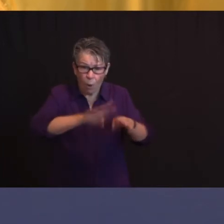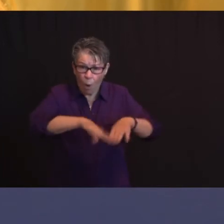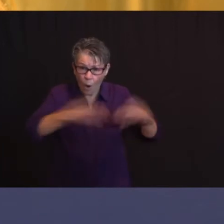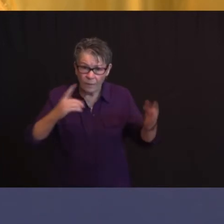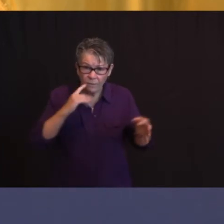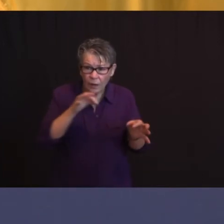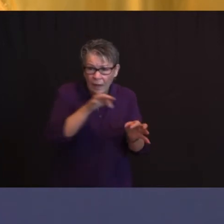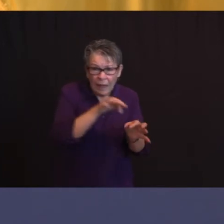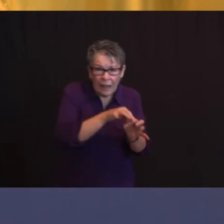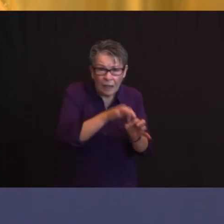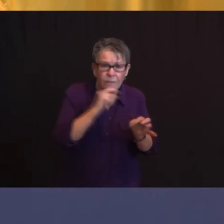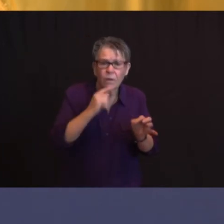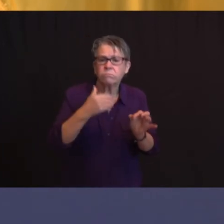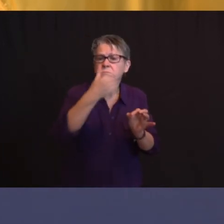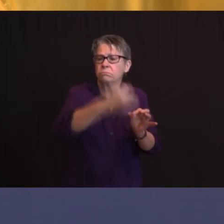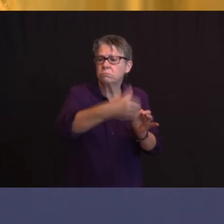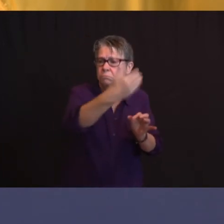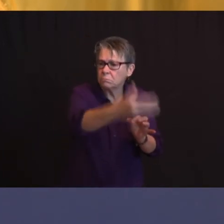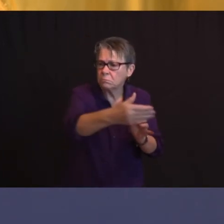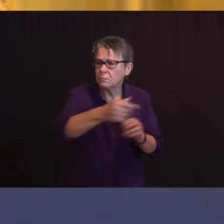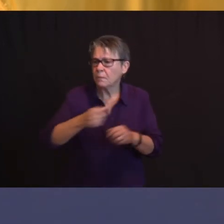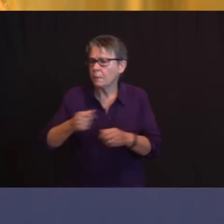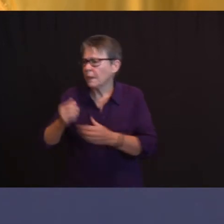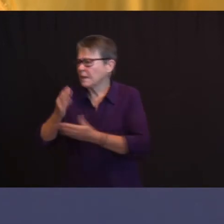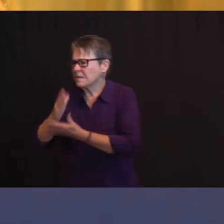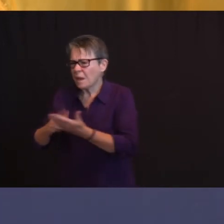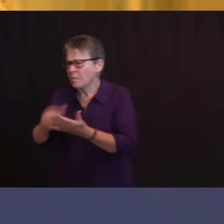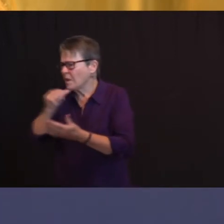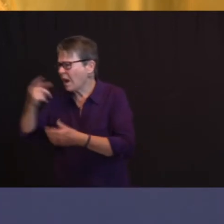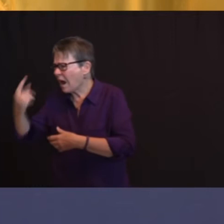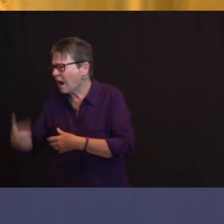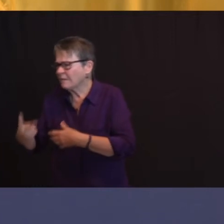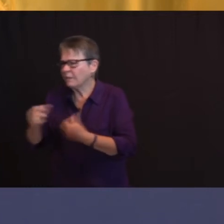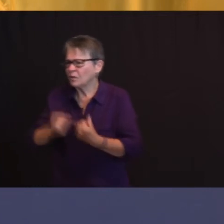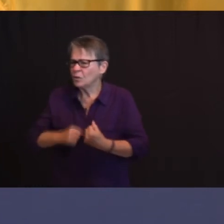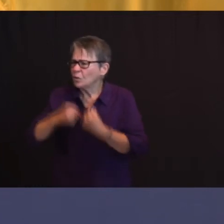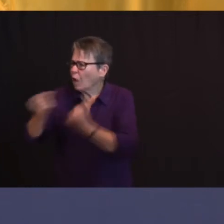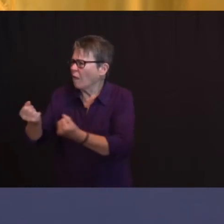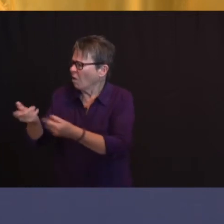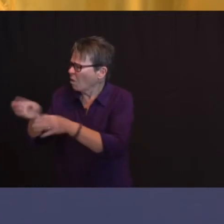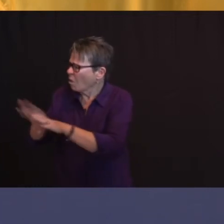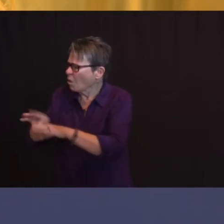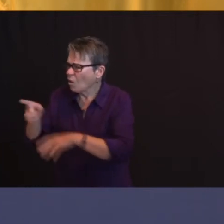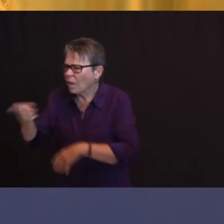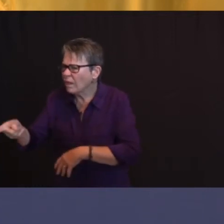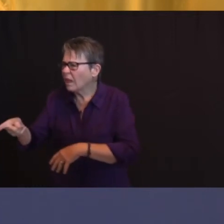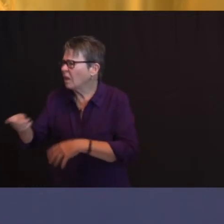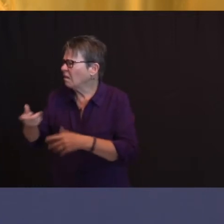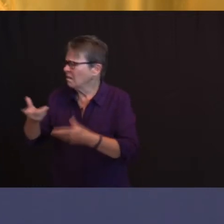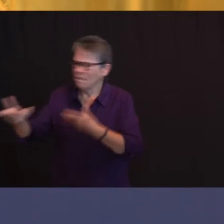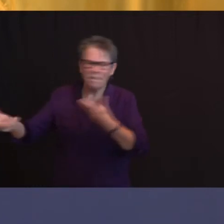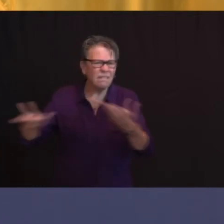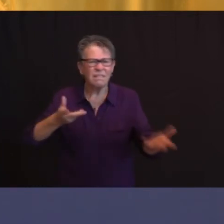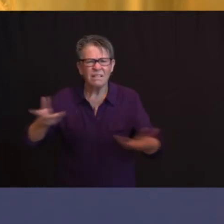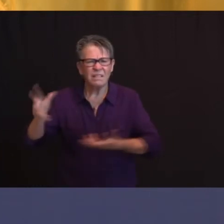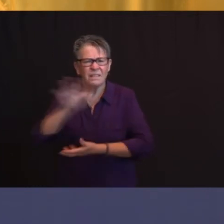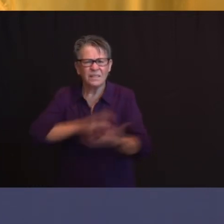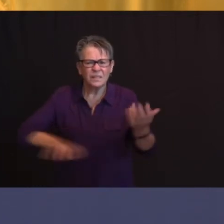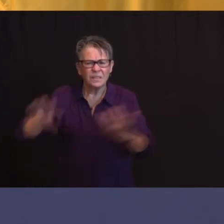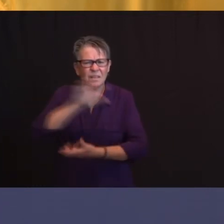third open, which meant people had to travel much farther to vote. Did that place an undue burden on some people to get to the polls? In hindsight, should